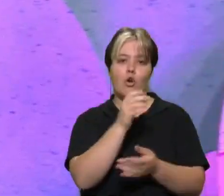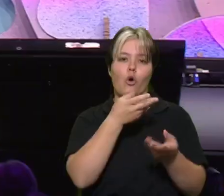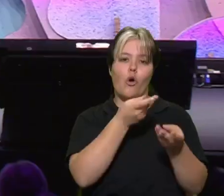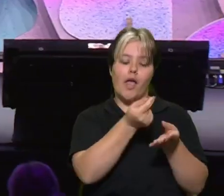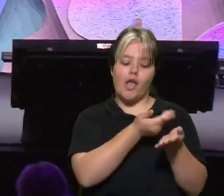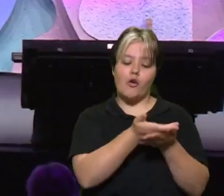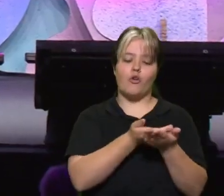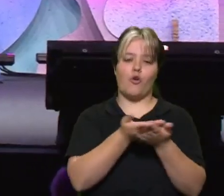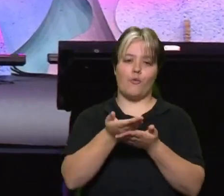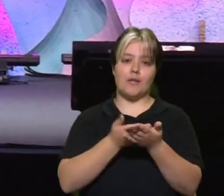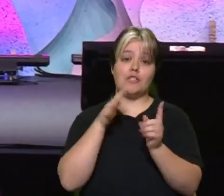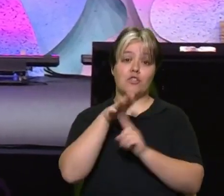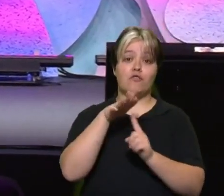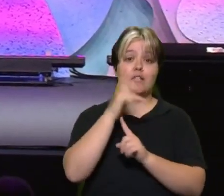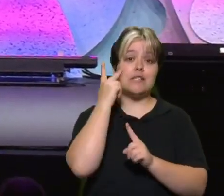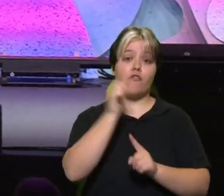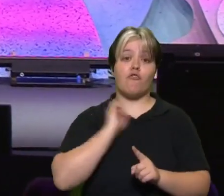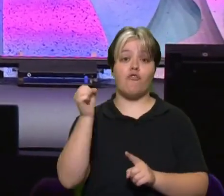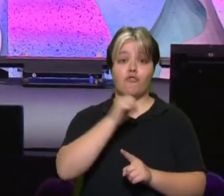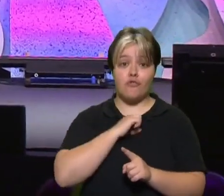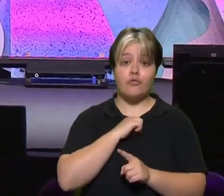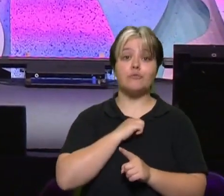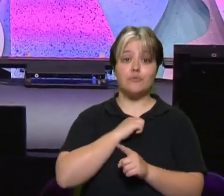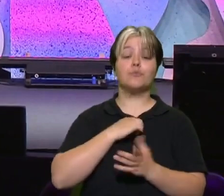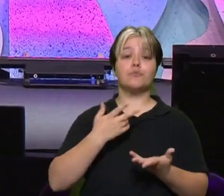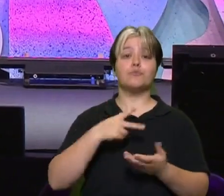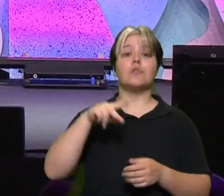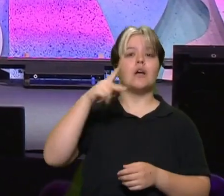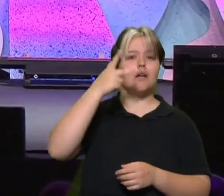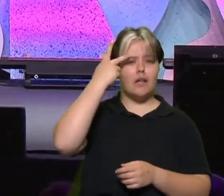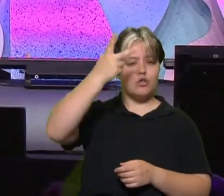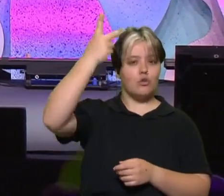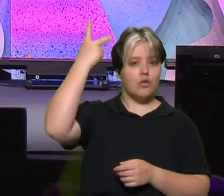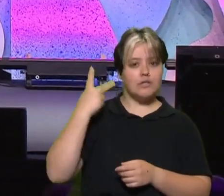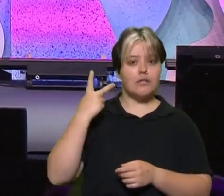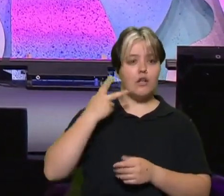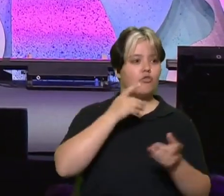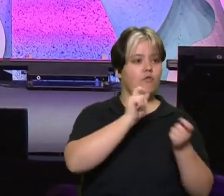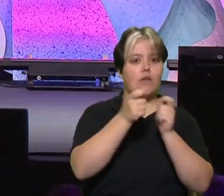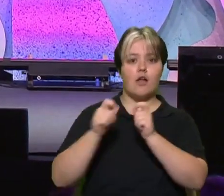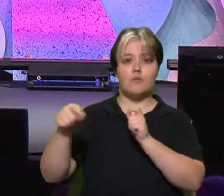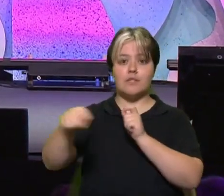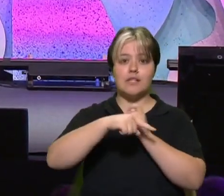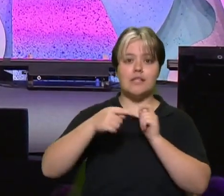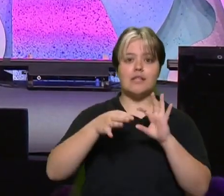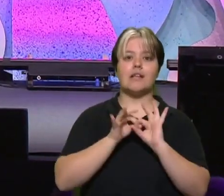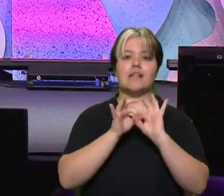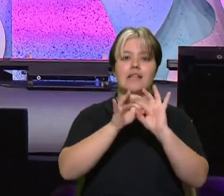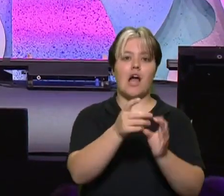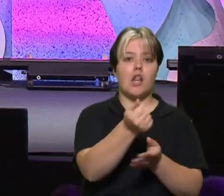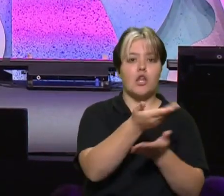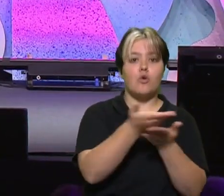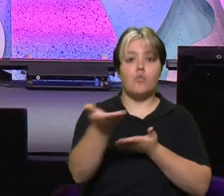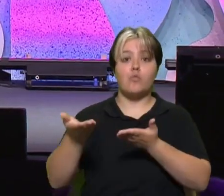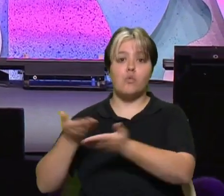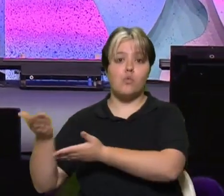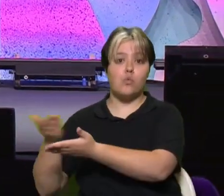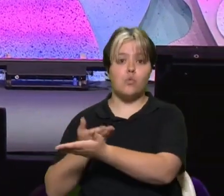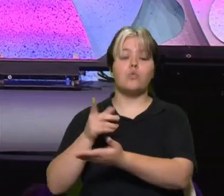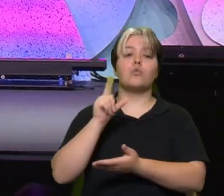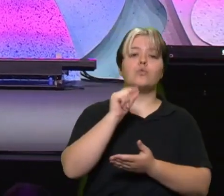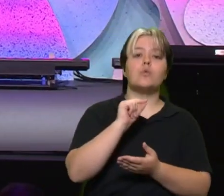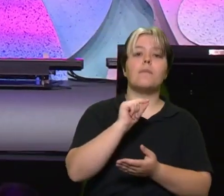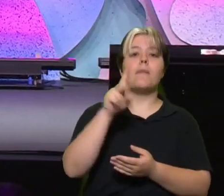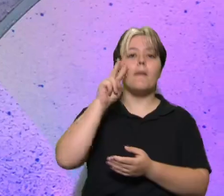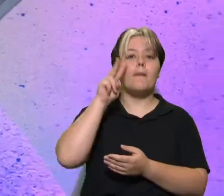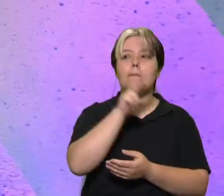that impact our lives. 2 years ago, we discussed capitalism, and we saw how it's been